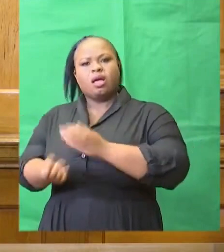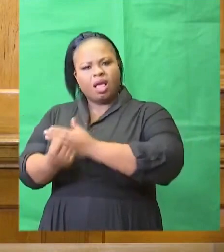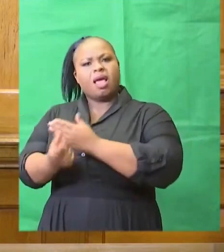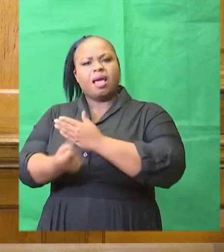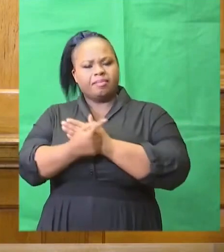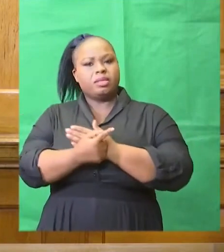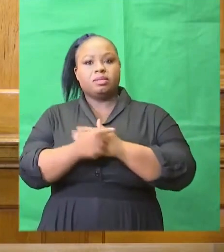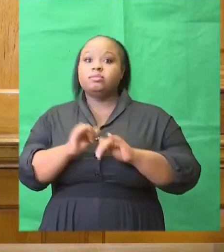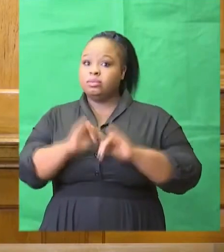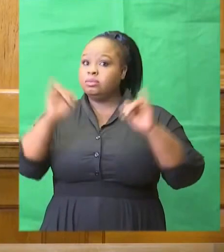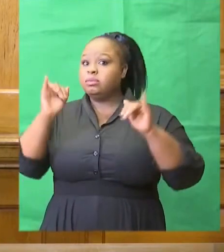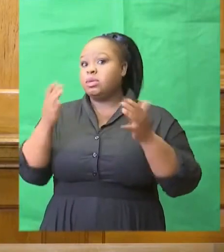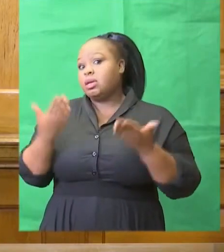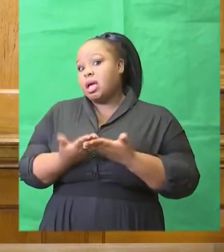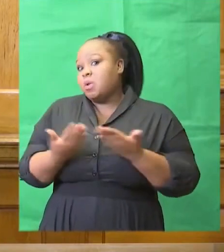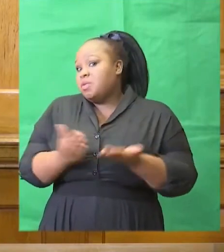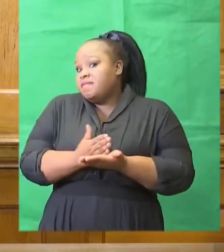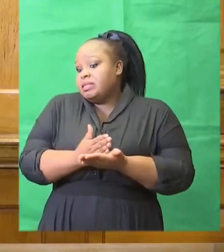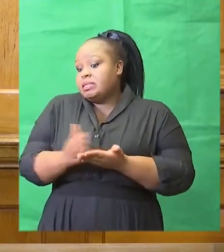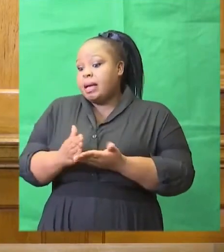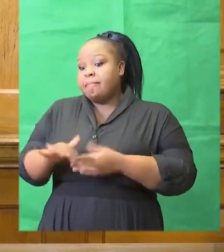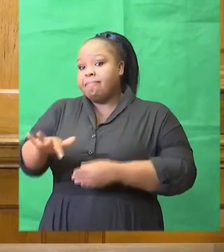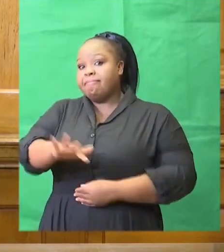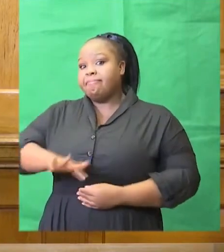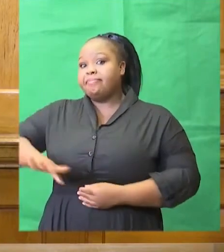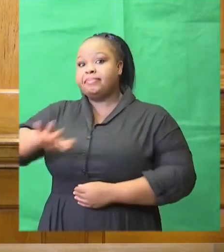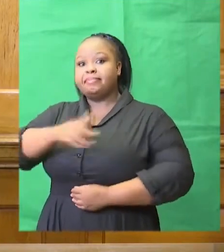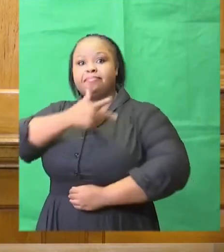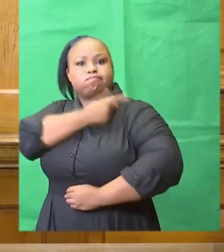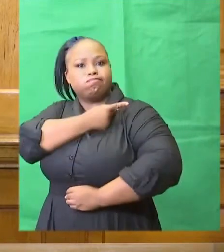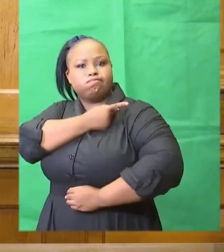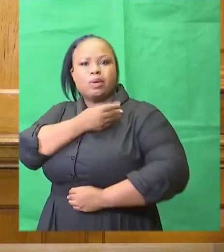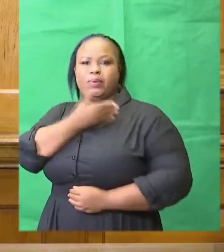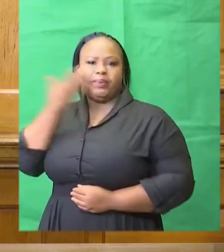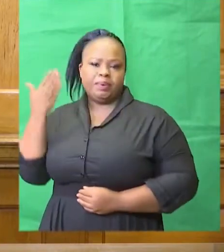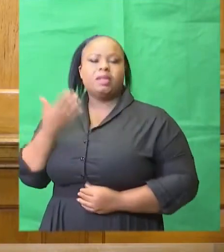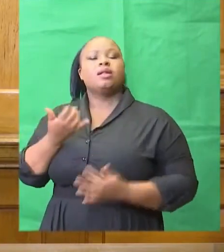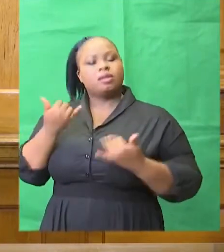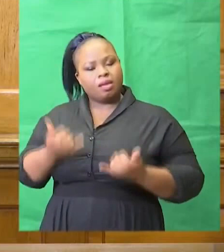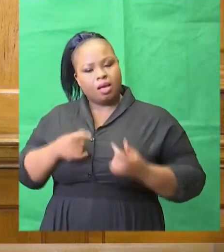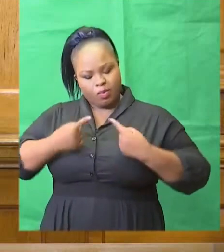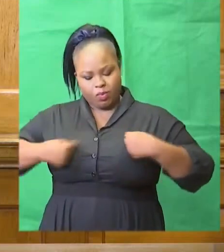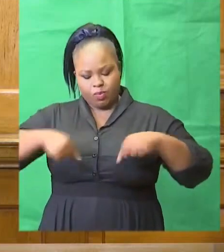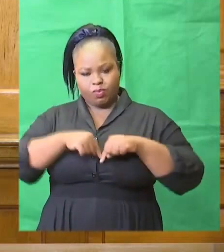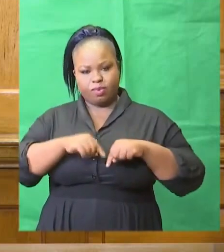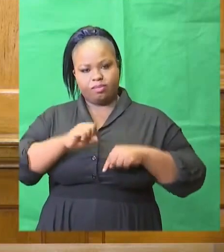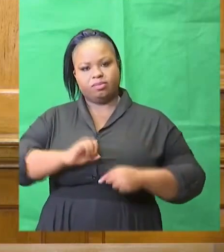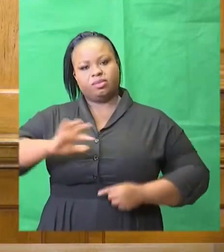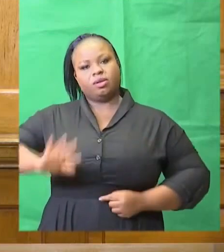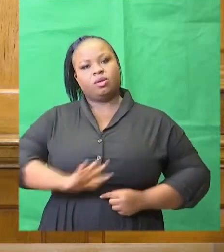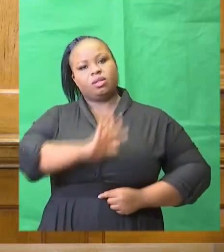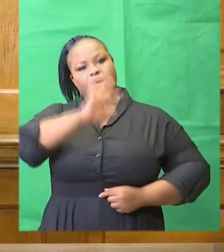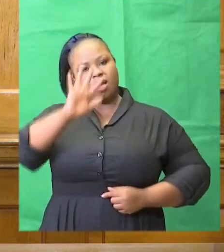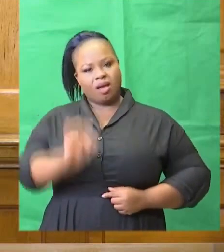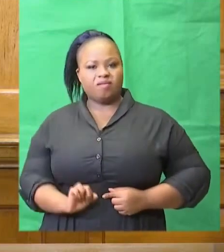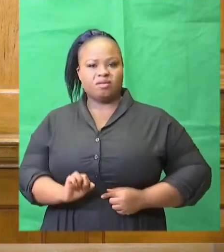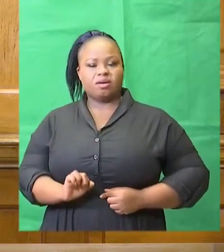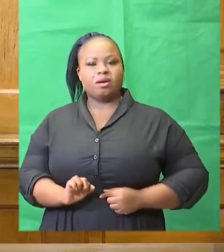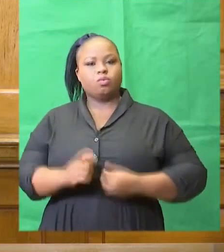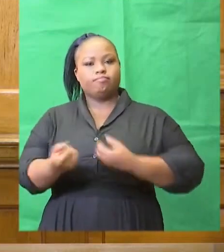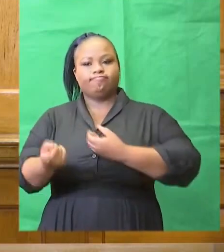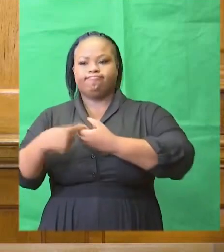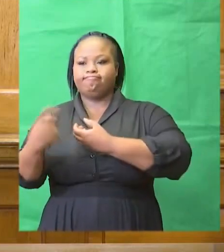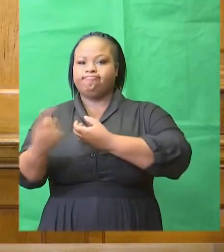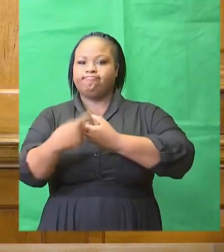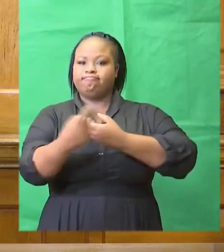significantly where people are not vaccinated. That is why we have joined many countries and organizations and people